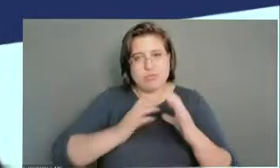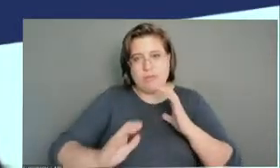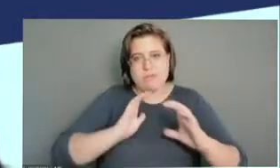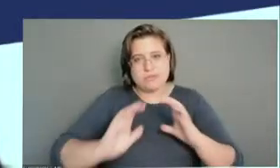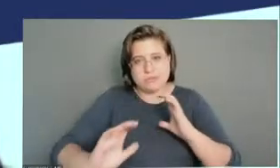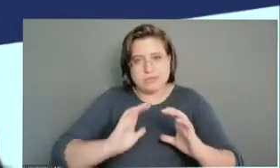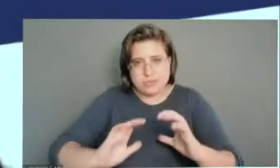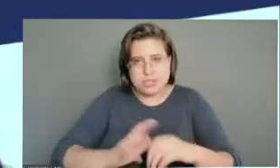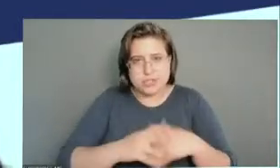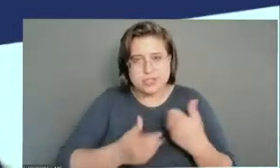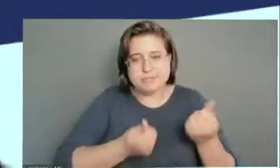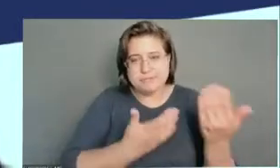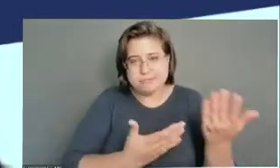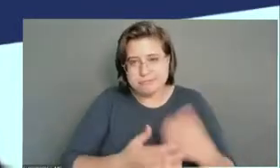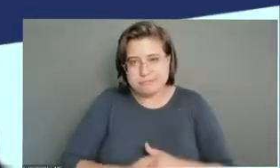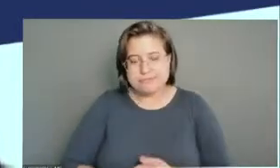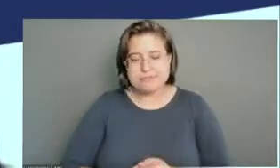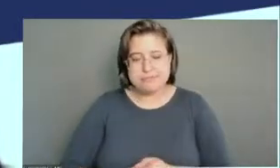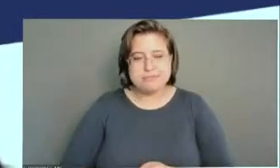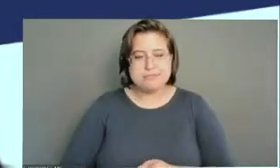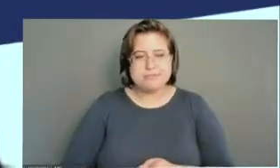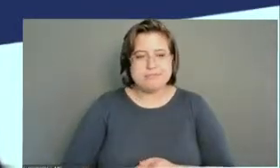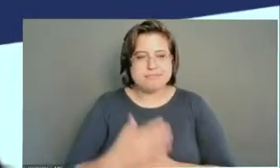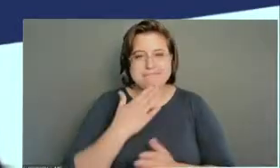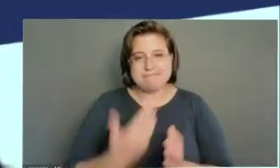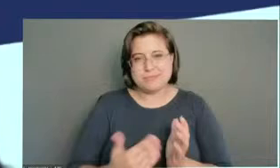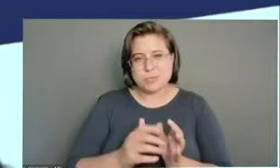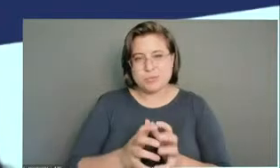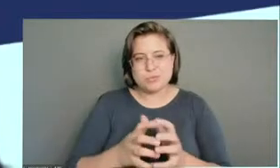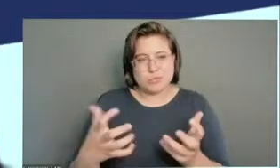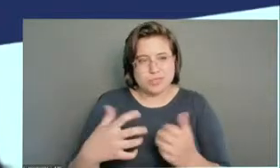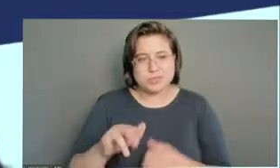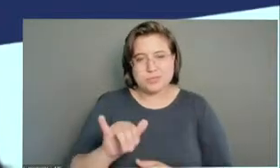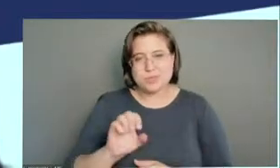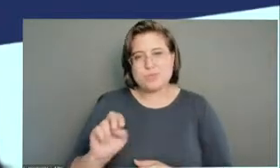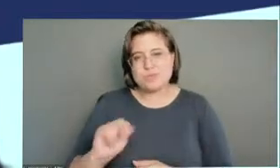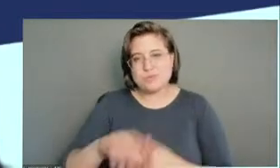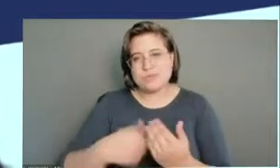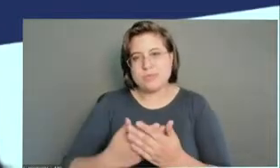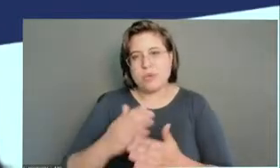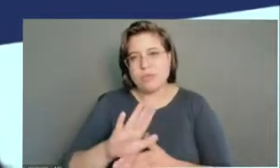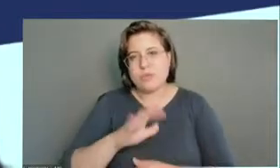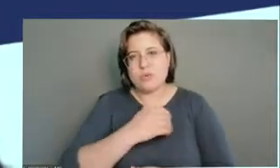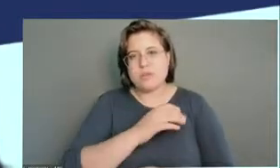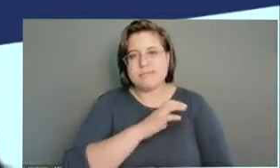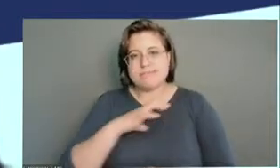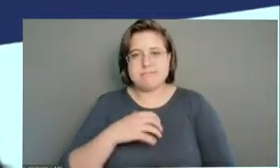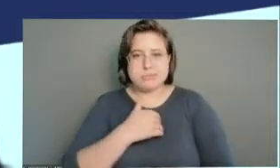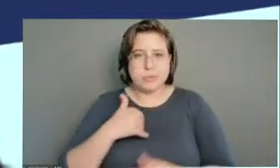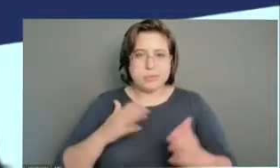interim recommendations and work this month. Thank you again so much, Ms. Yoon, and to all of your committee